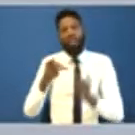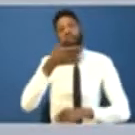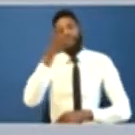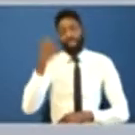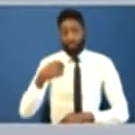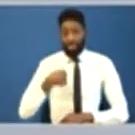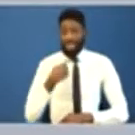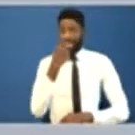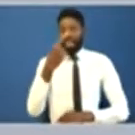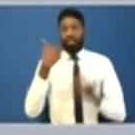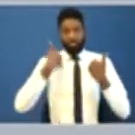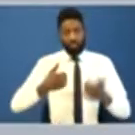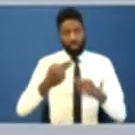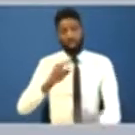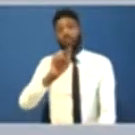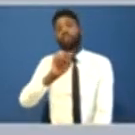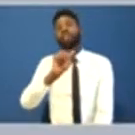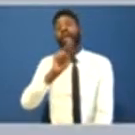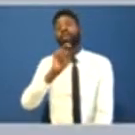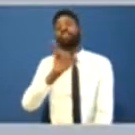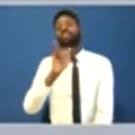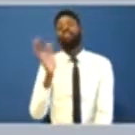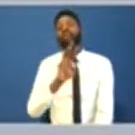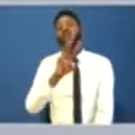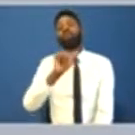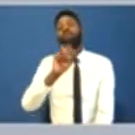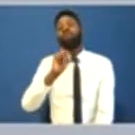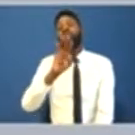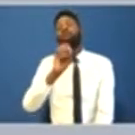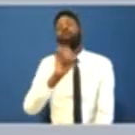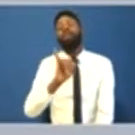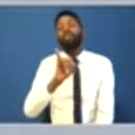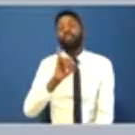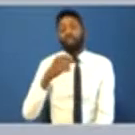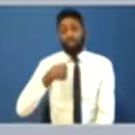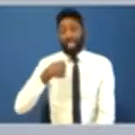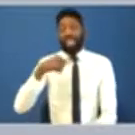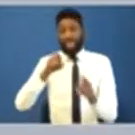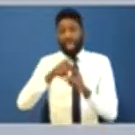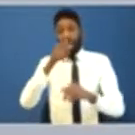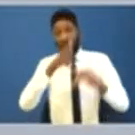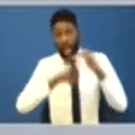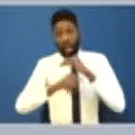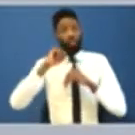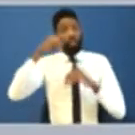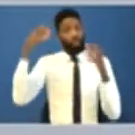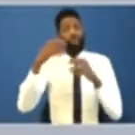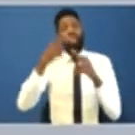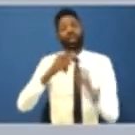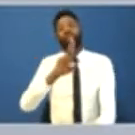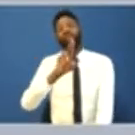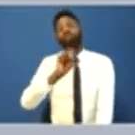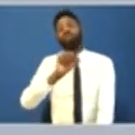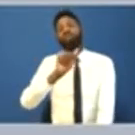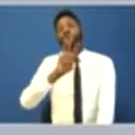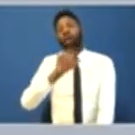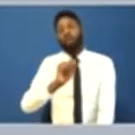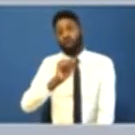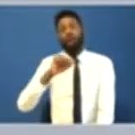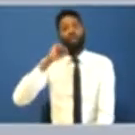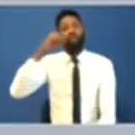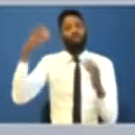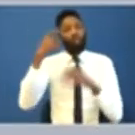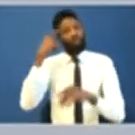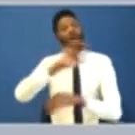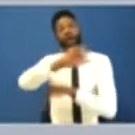as i said i'm not saying one boy i i stand with particular water we saw particular water